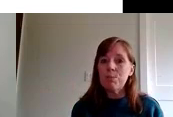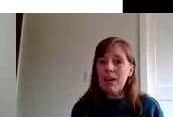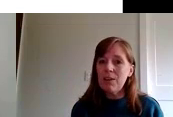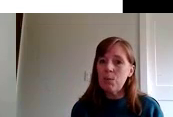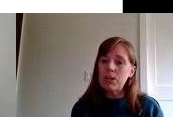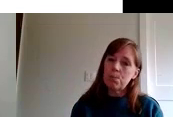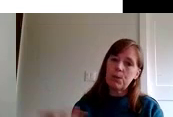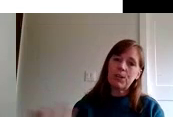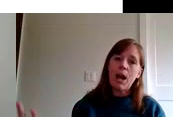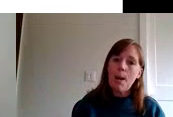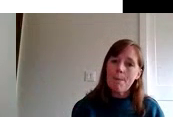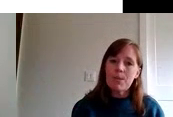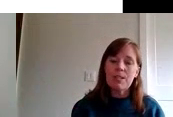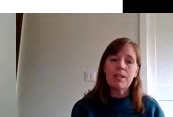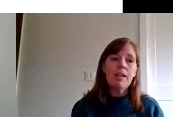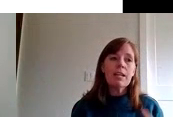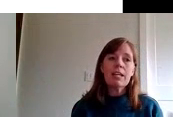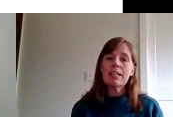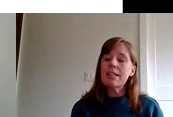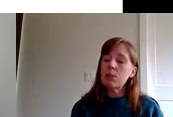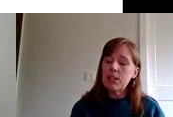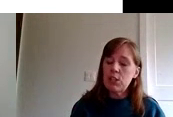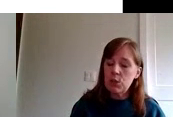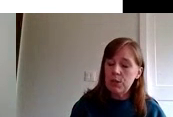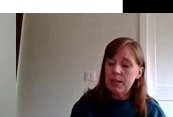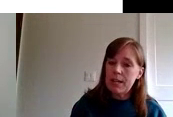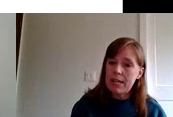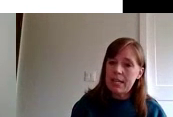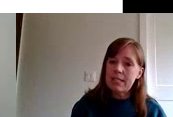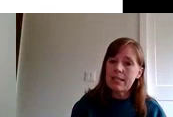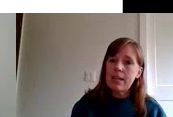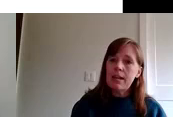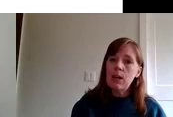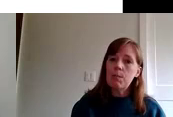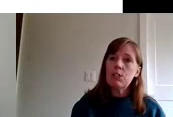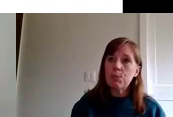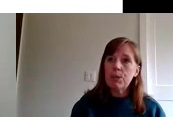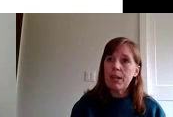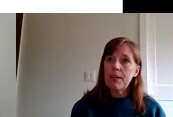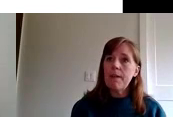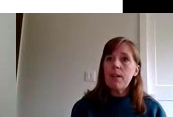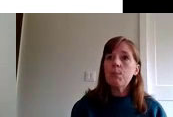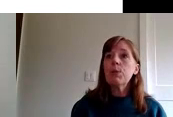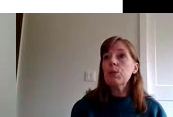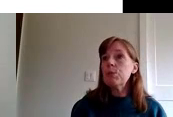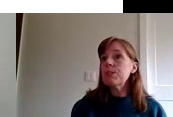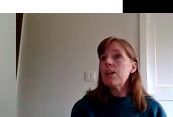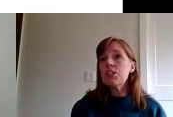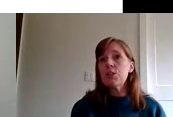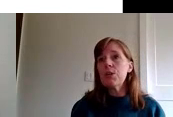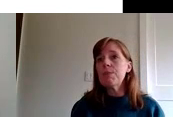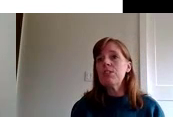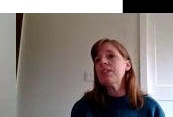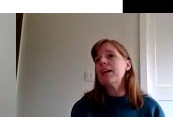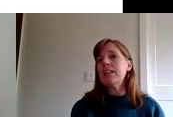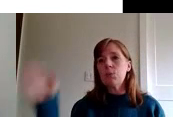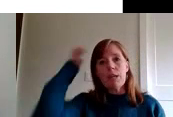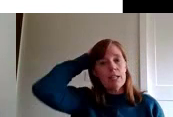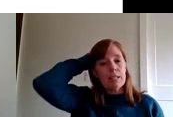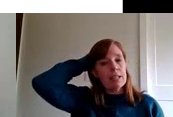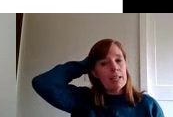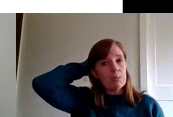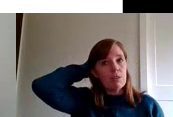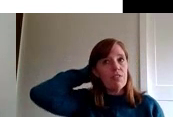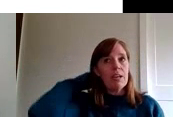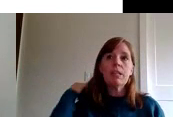the interpretation button where interpreter comes and can connect with that student that needs interpreting. Blooms also, we already mentioned that